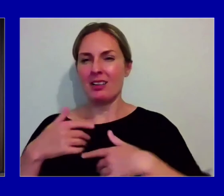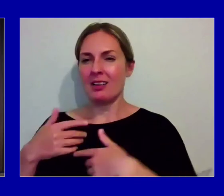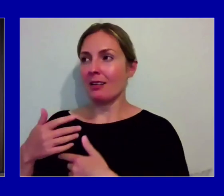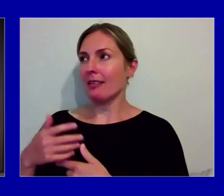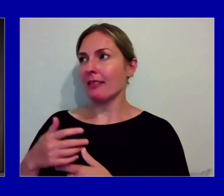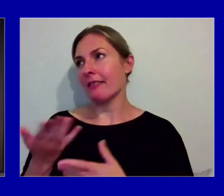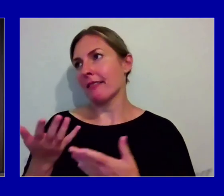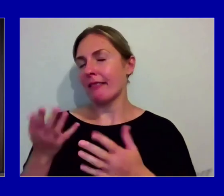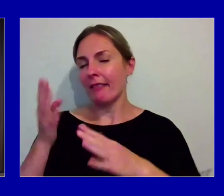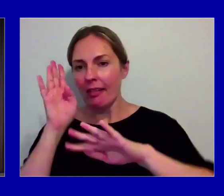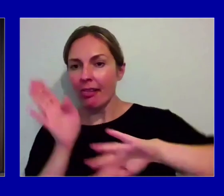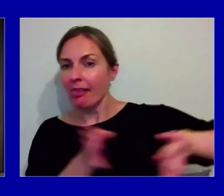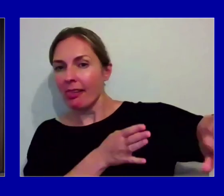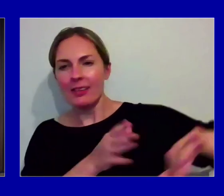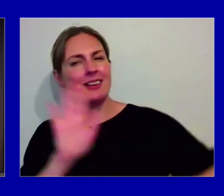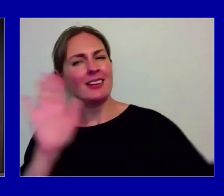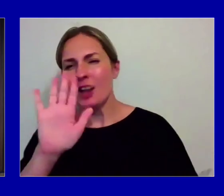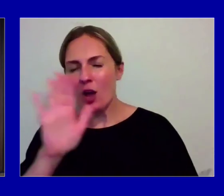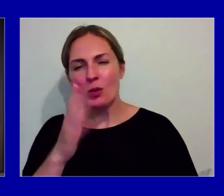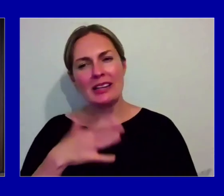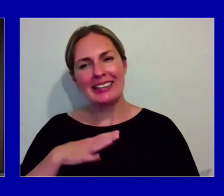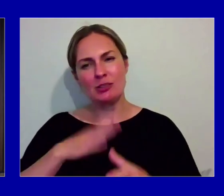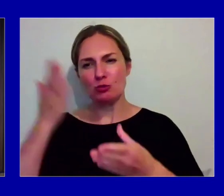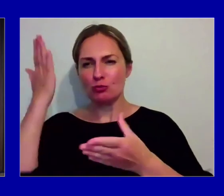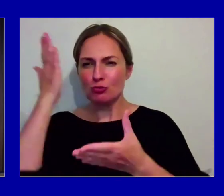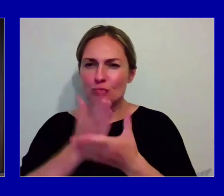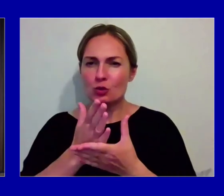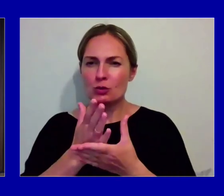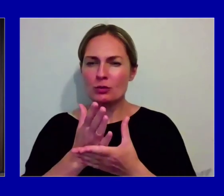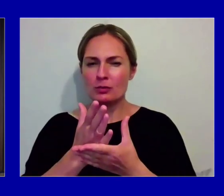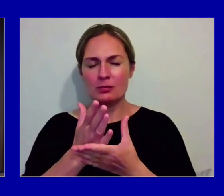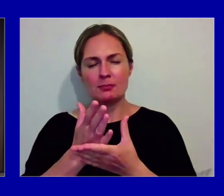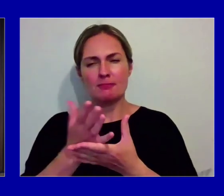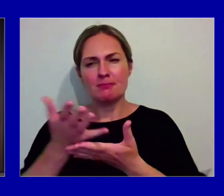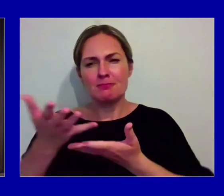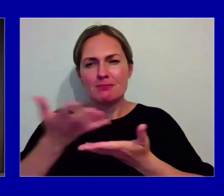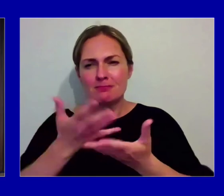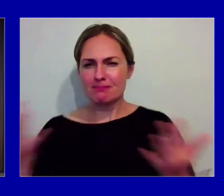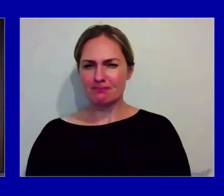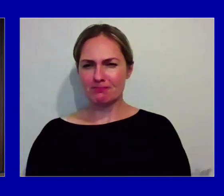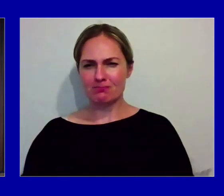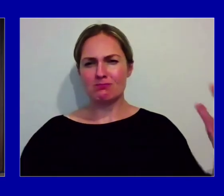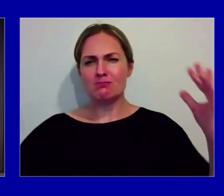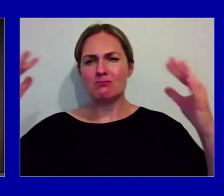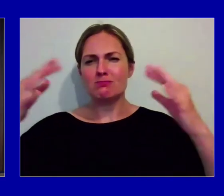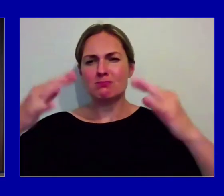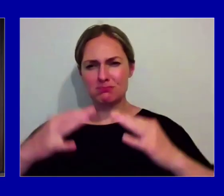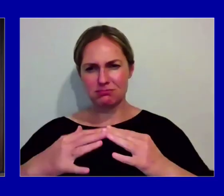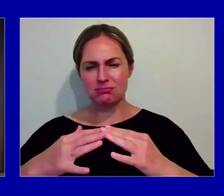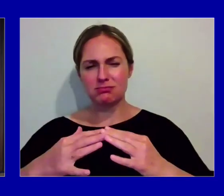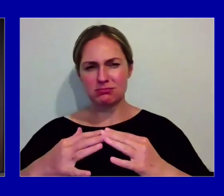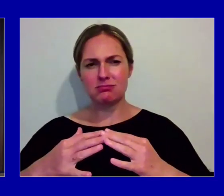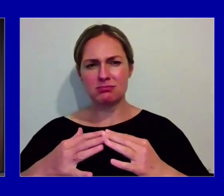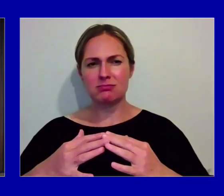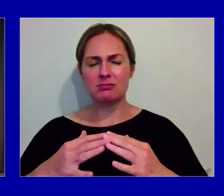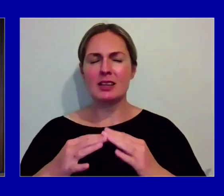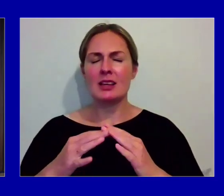the word we're wanting to use, you know, we need that space to bring our whole selves along. And that's not often the case.